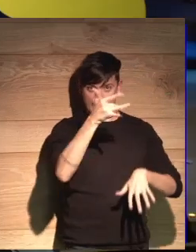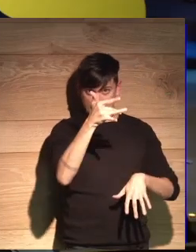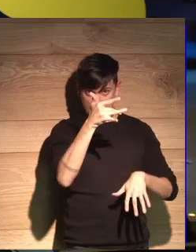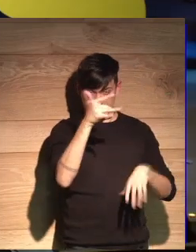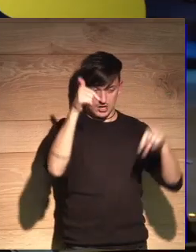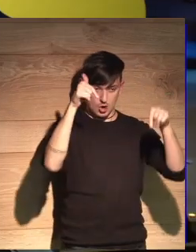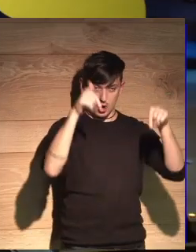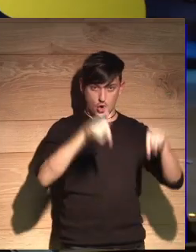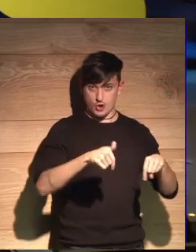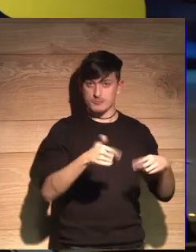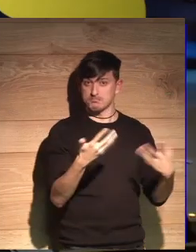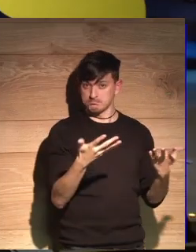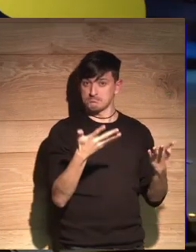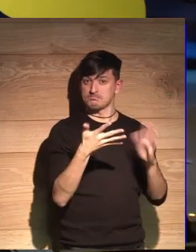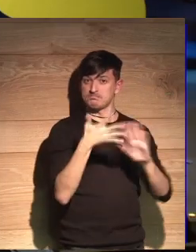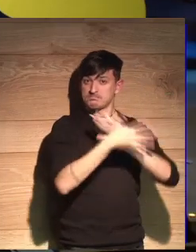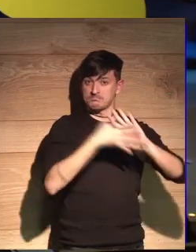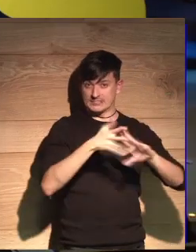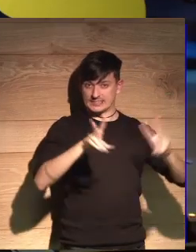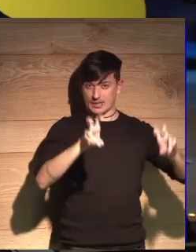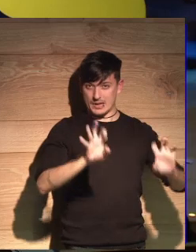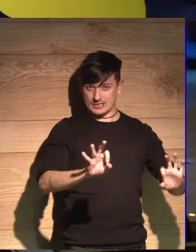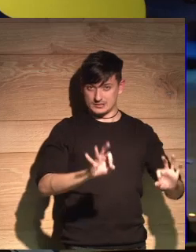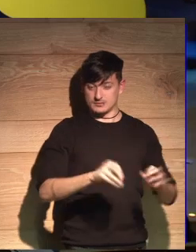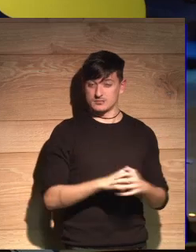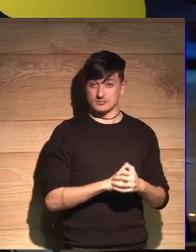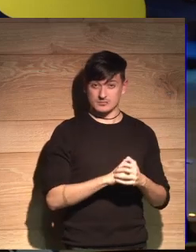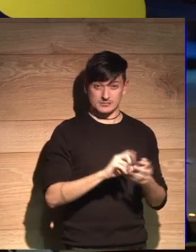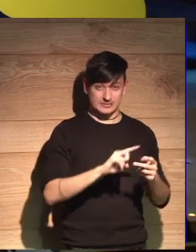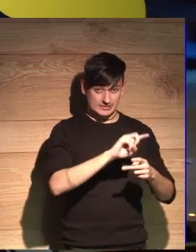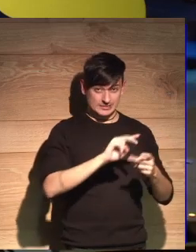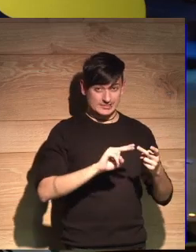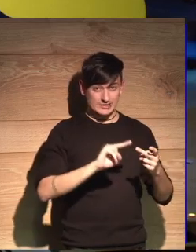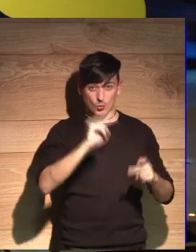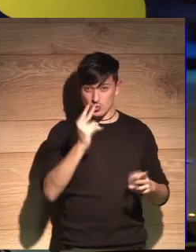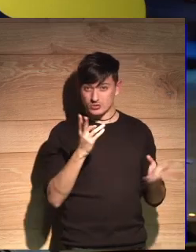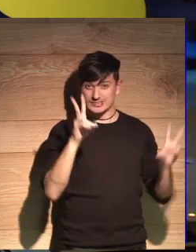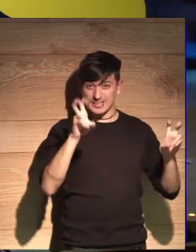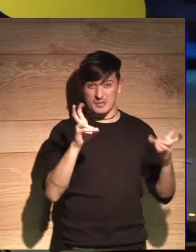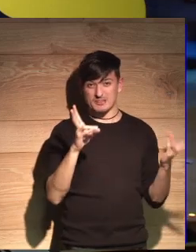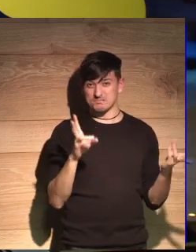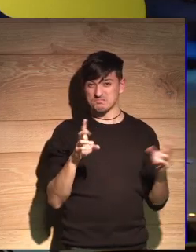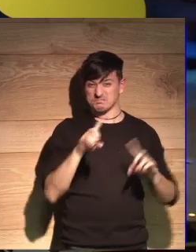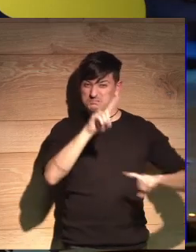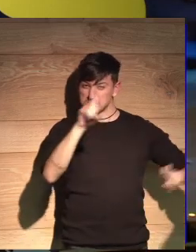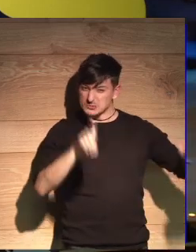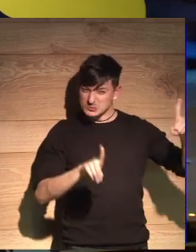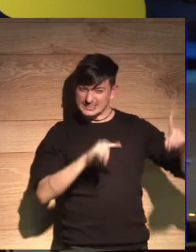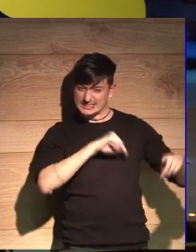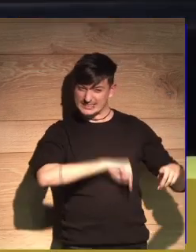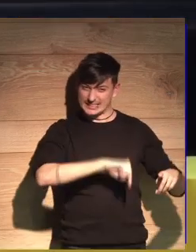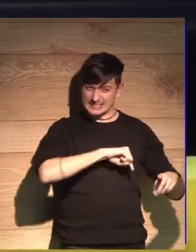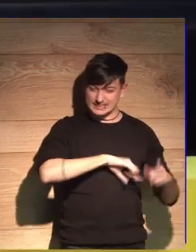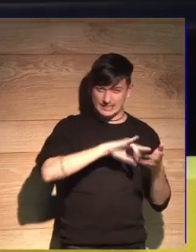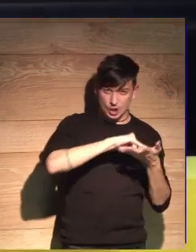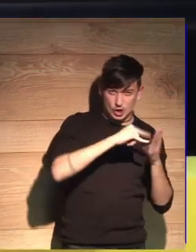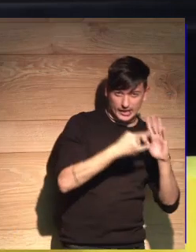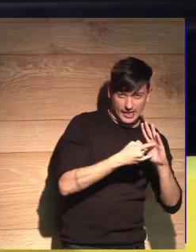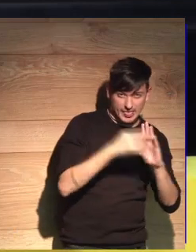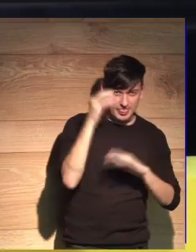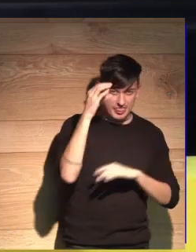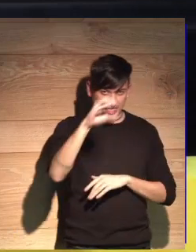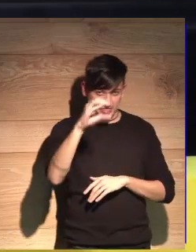phase is for the digital human, and it's today what we're going to do. And second is